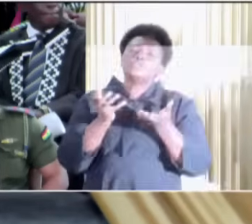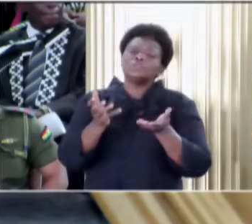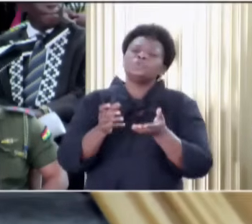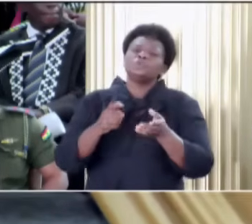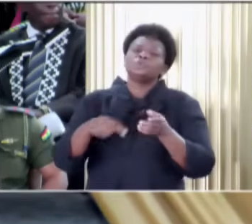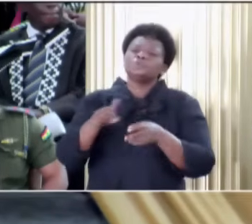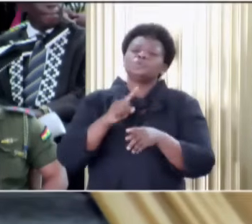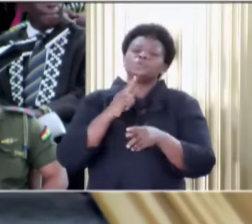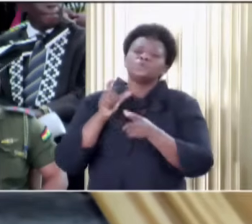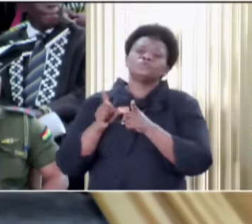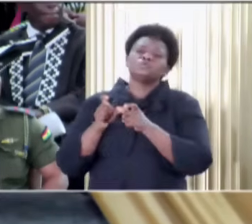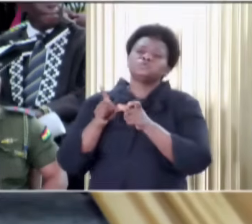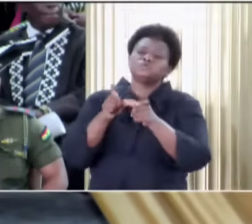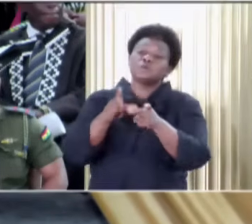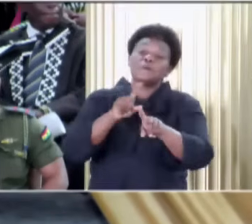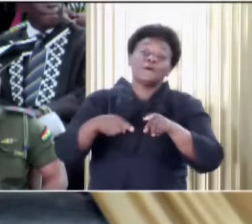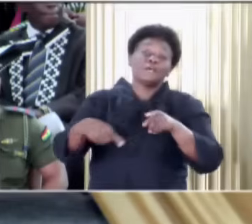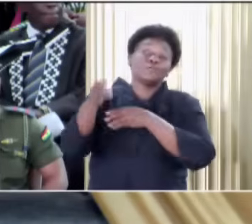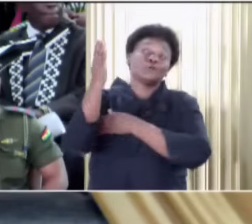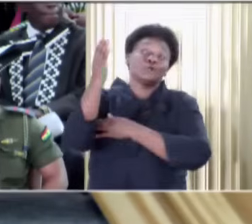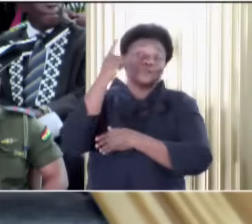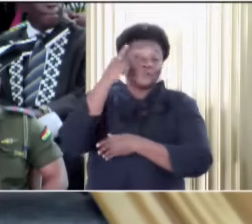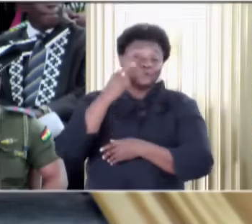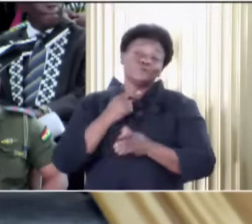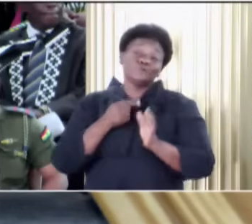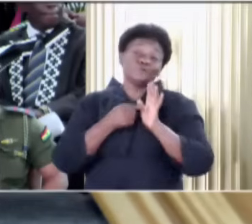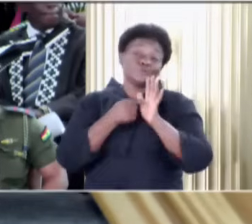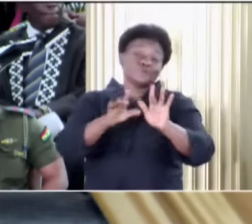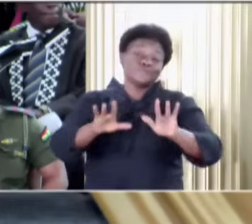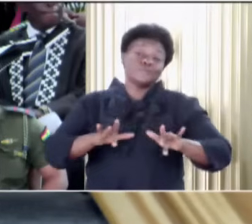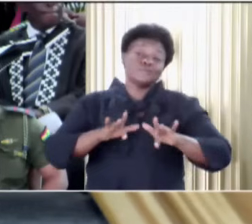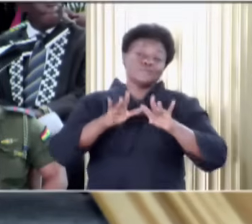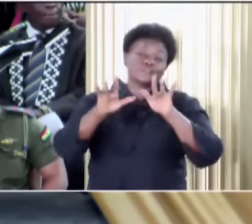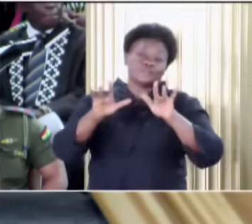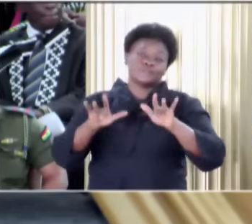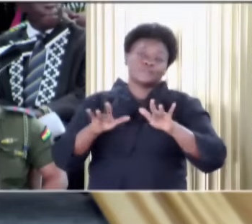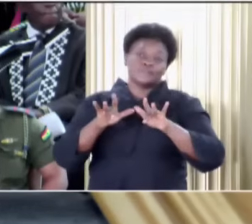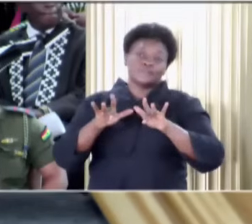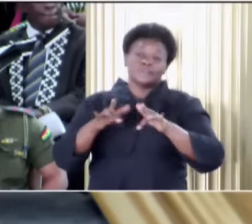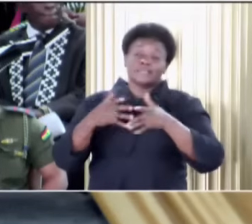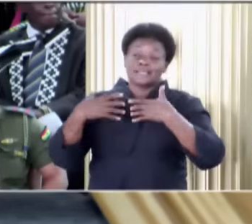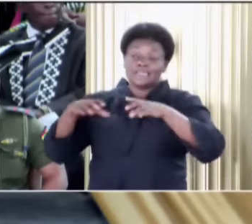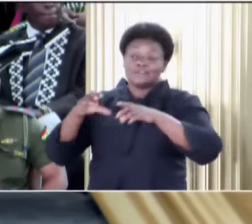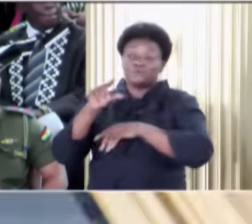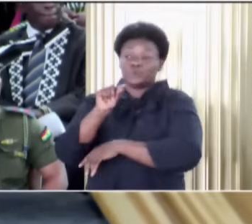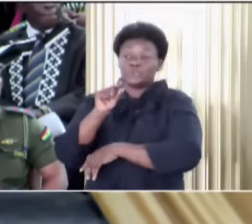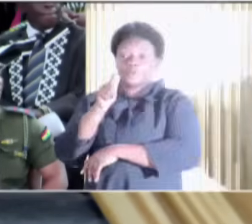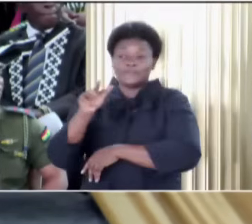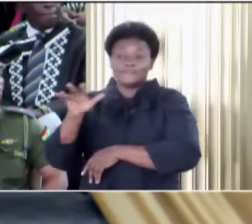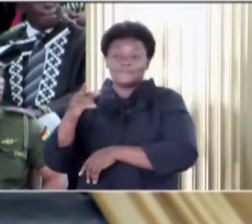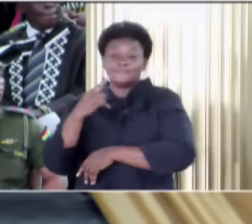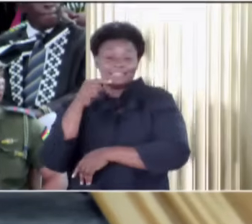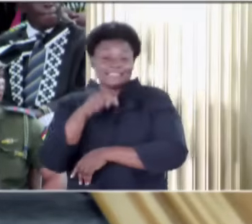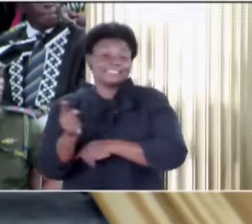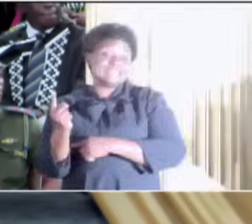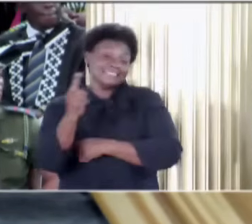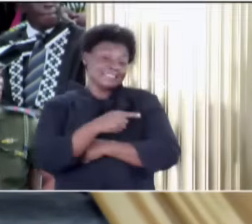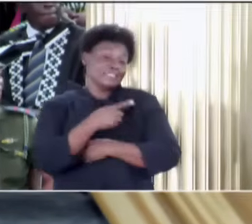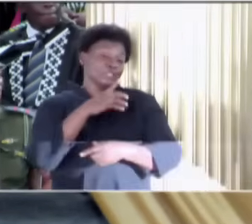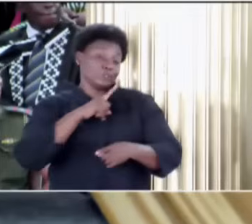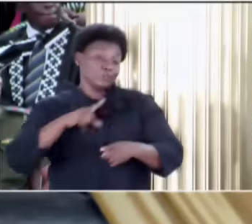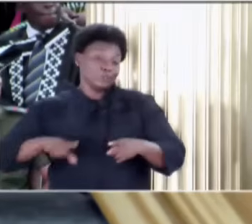of him that runneth, but it is of the Lord that showeth mercy. Class of 2025, this is the day the Lord has